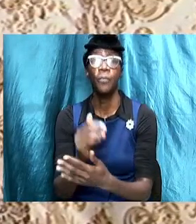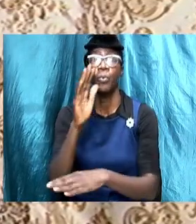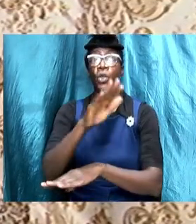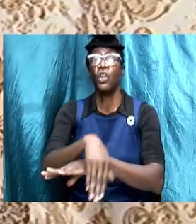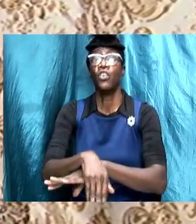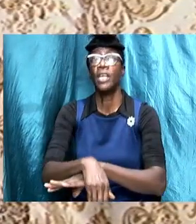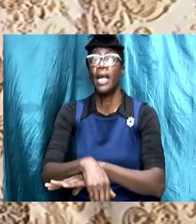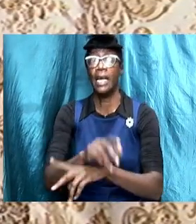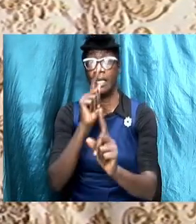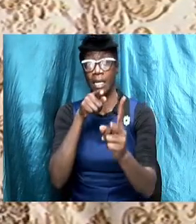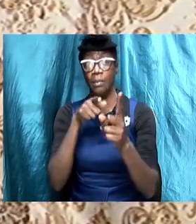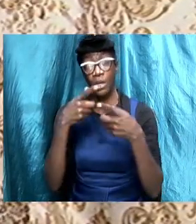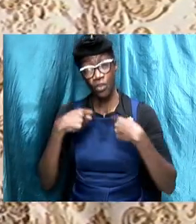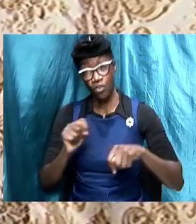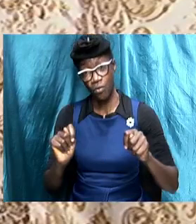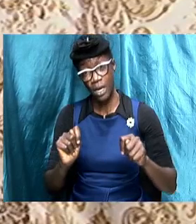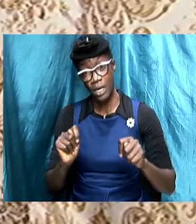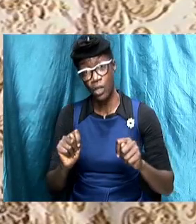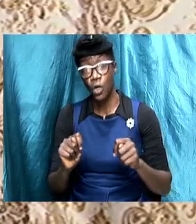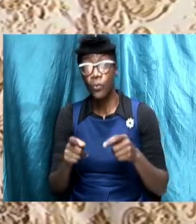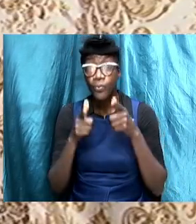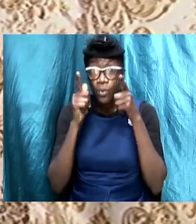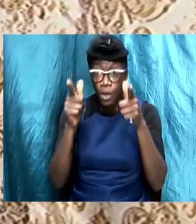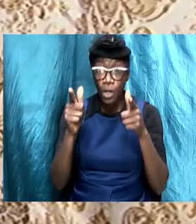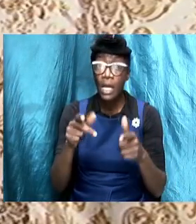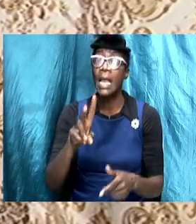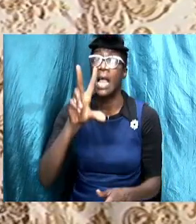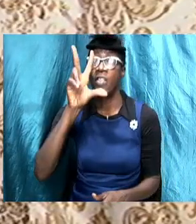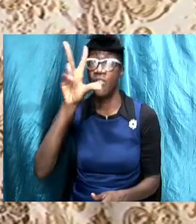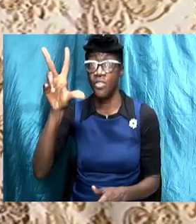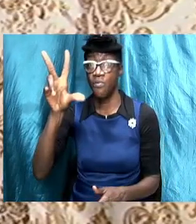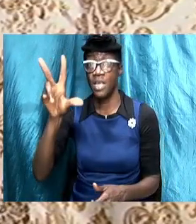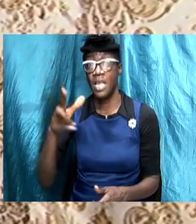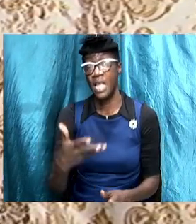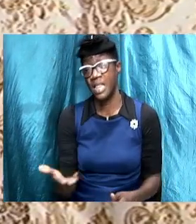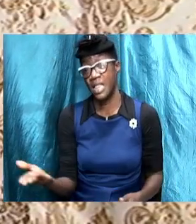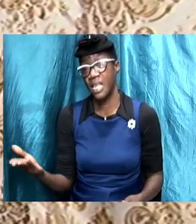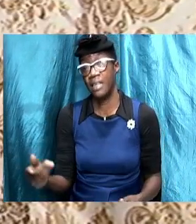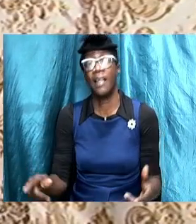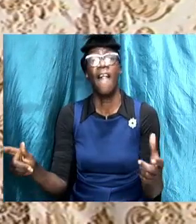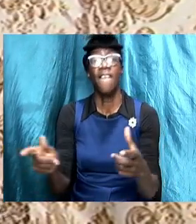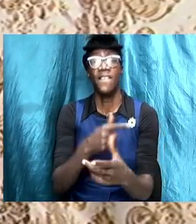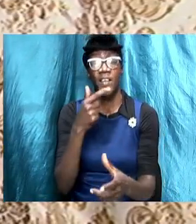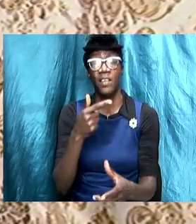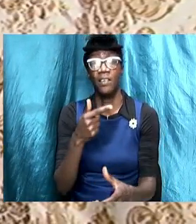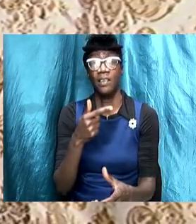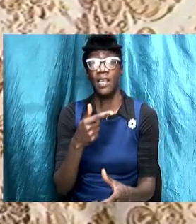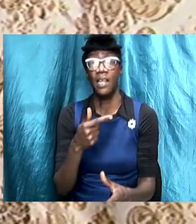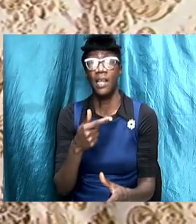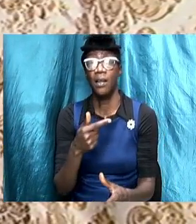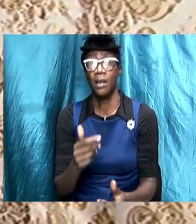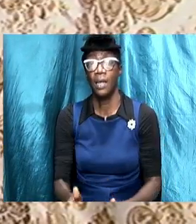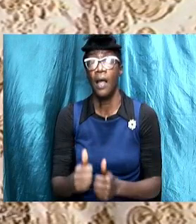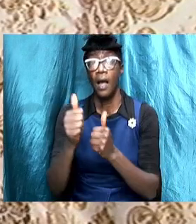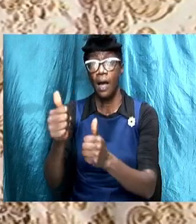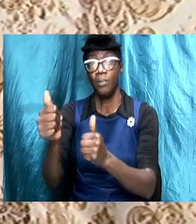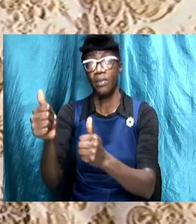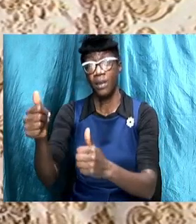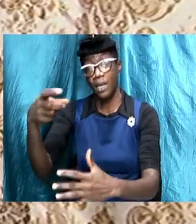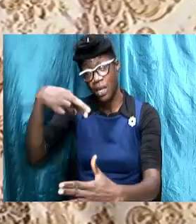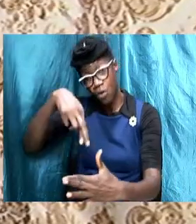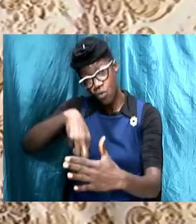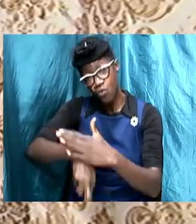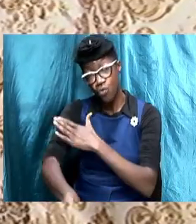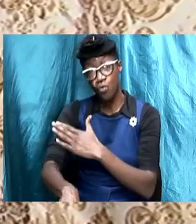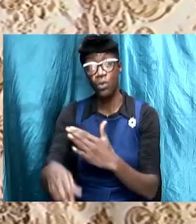I'll be trying to examine three main things. Firstly, I want to look at my apostolic roots. Amen.